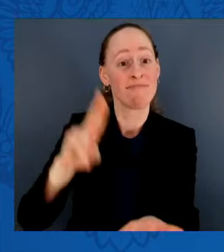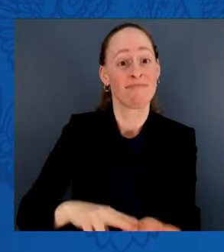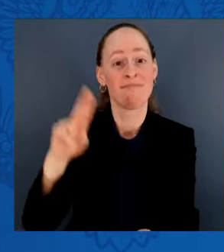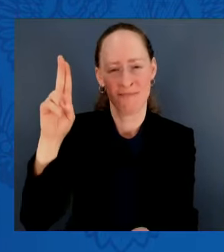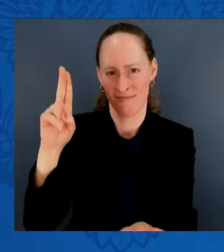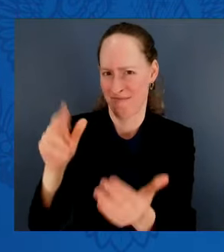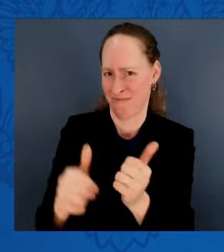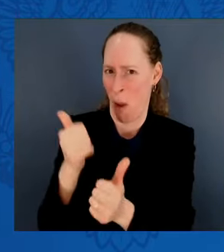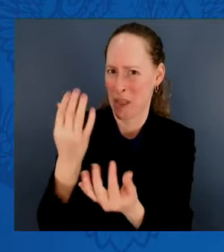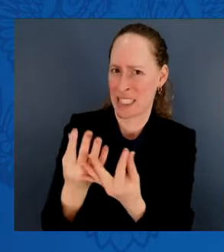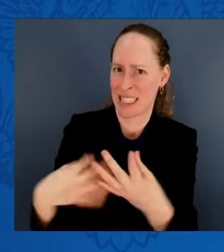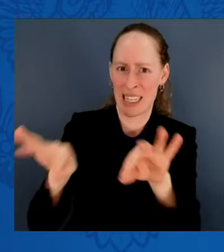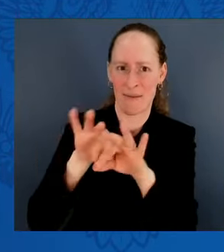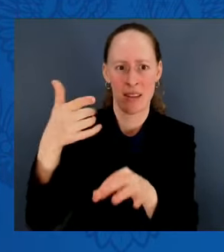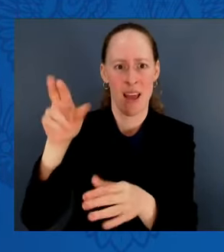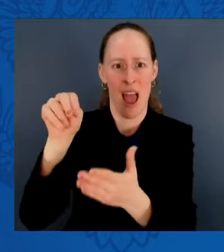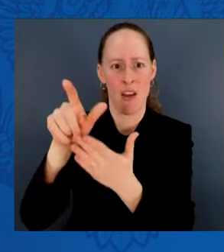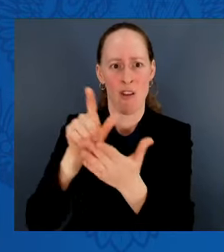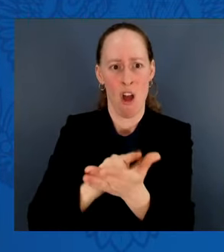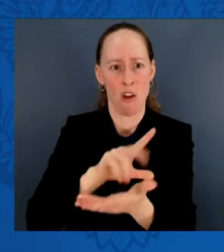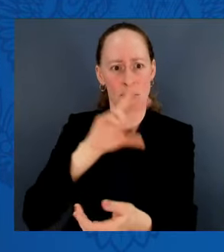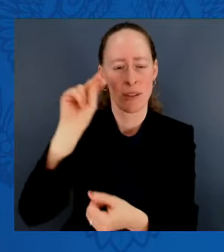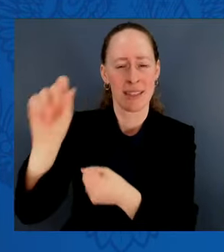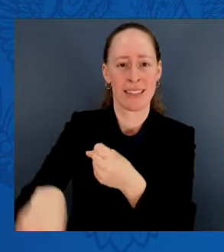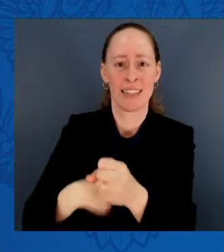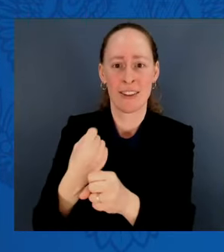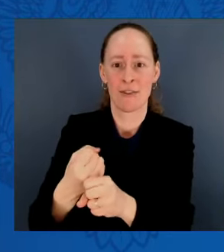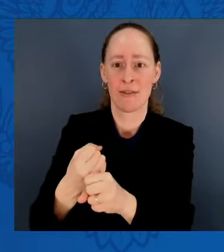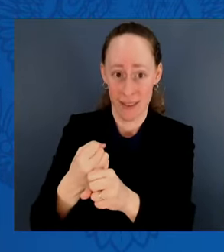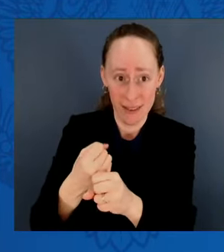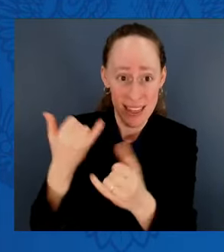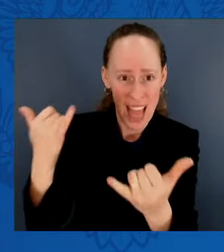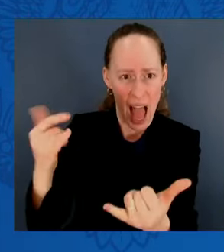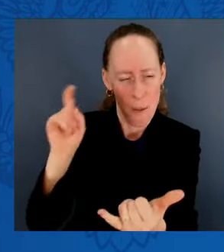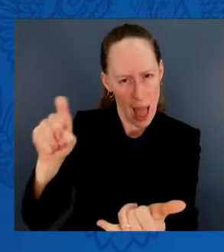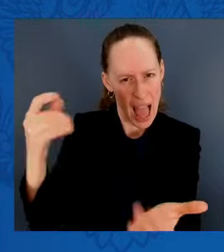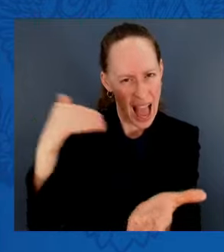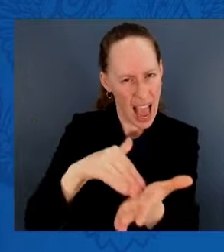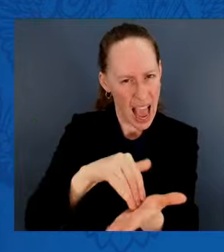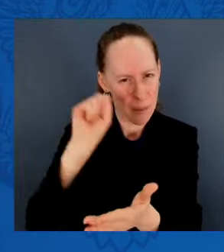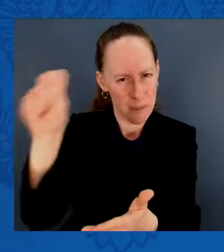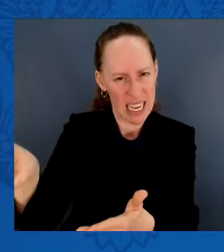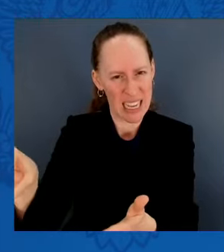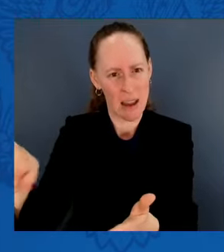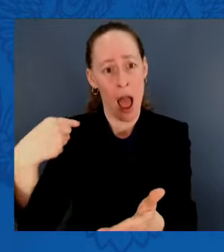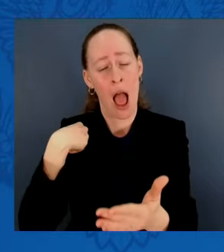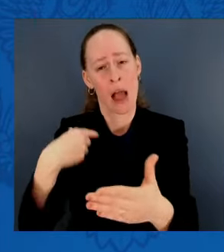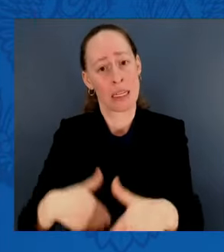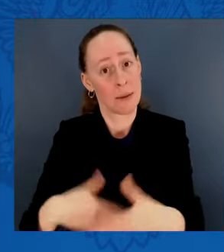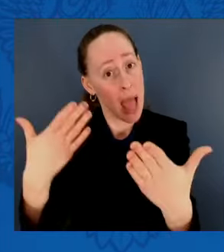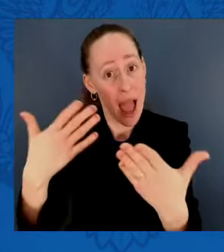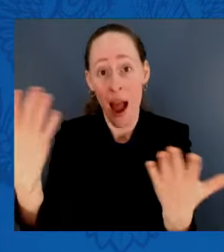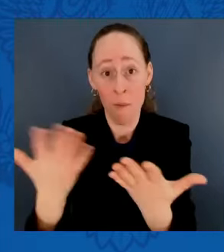the NRA again. I'm demanding a ban on assault weapons and high-capacity magazines.